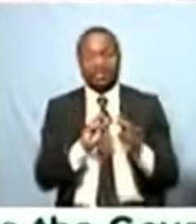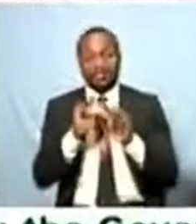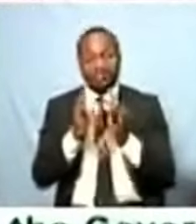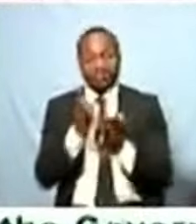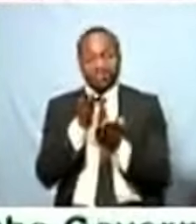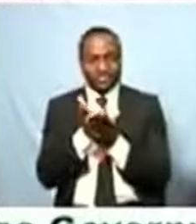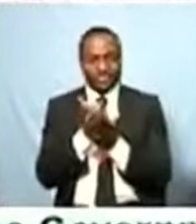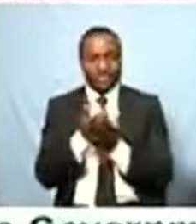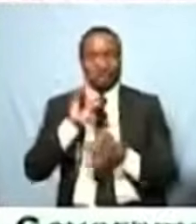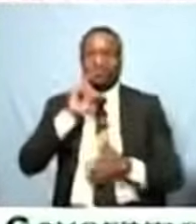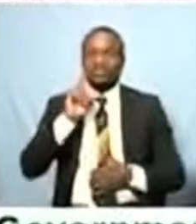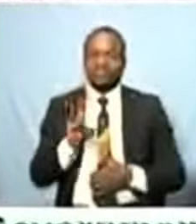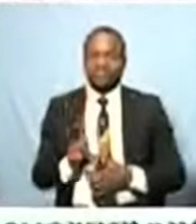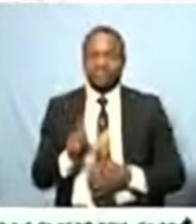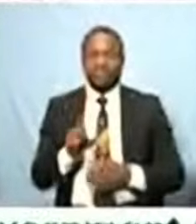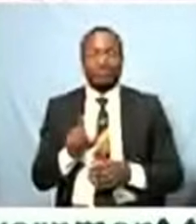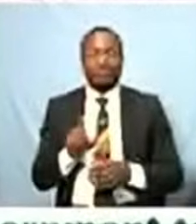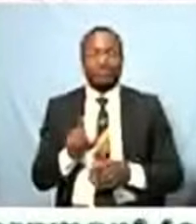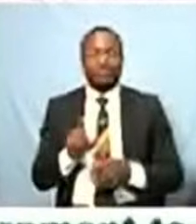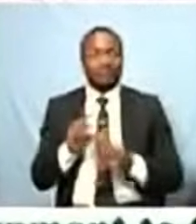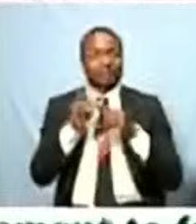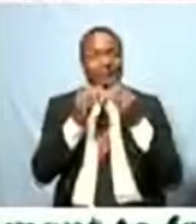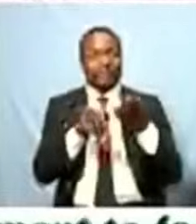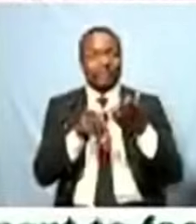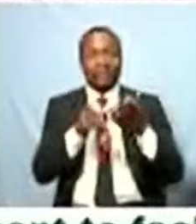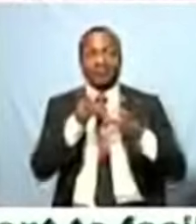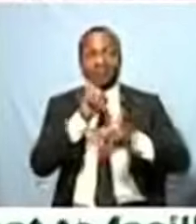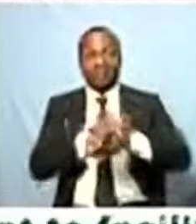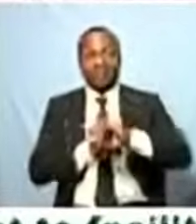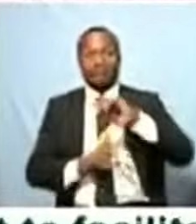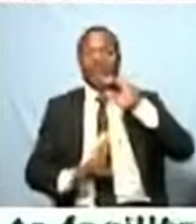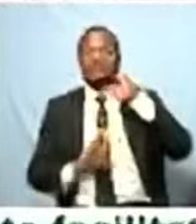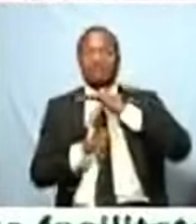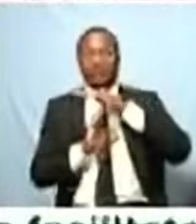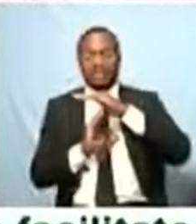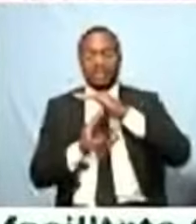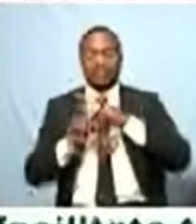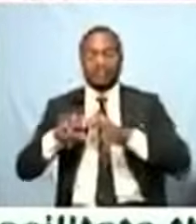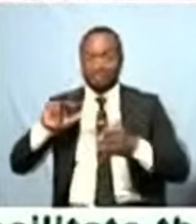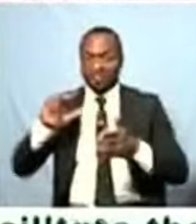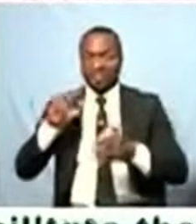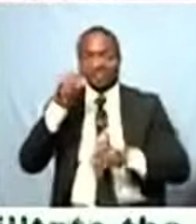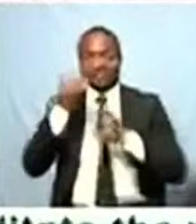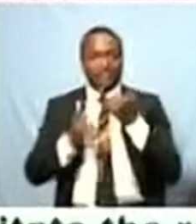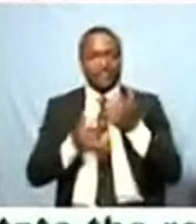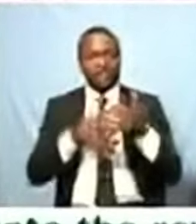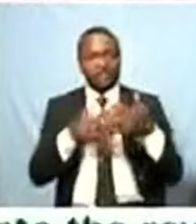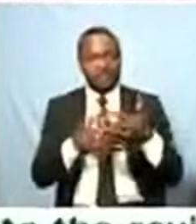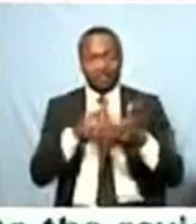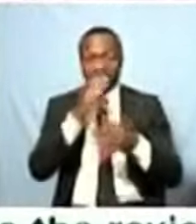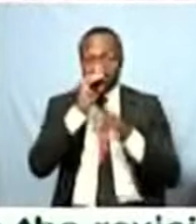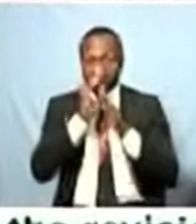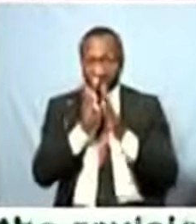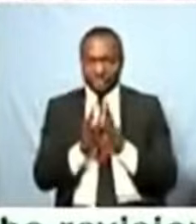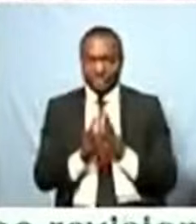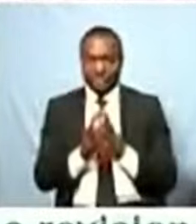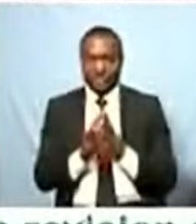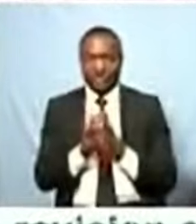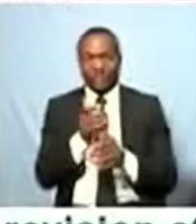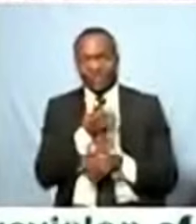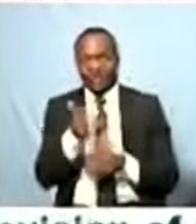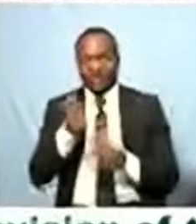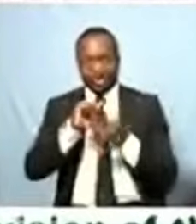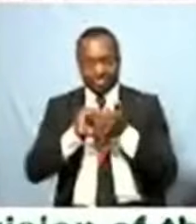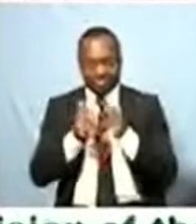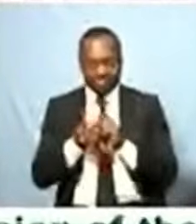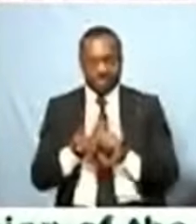said we must lift the term limit in which you must clear the papers. Madam Speaker, the other